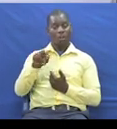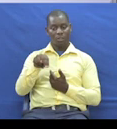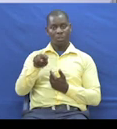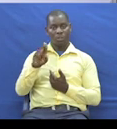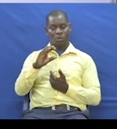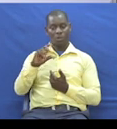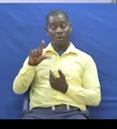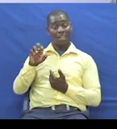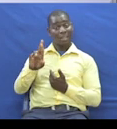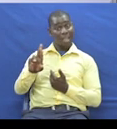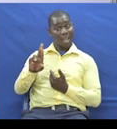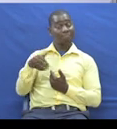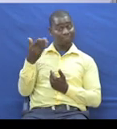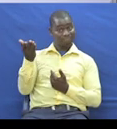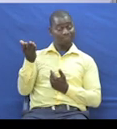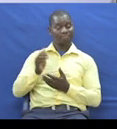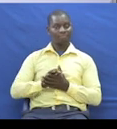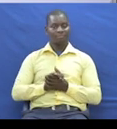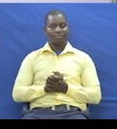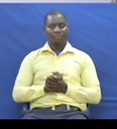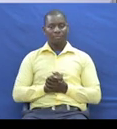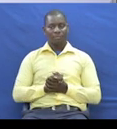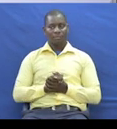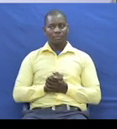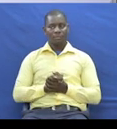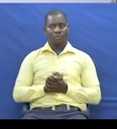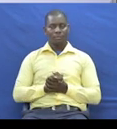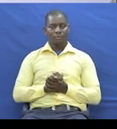nucleons, or it is nucleons.